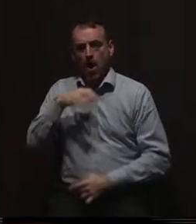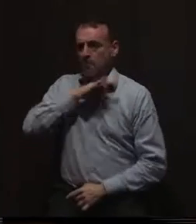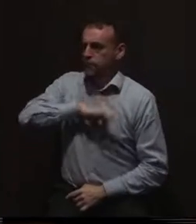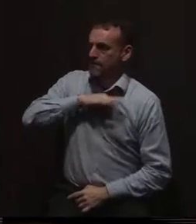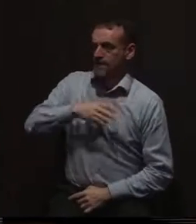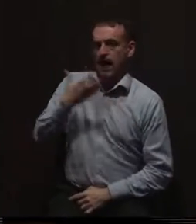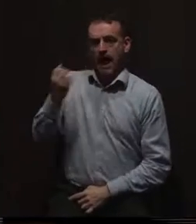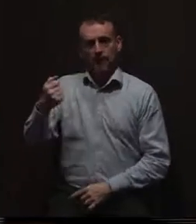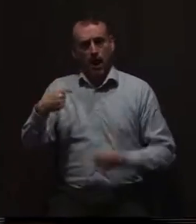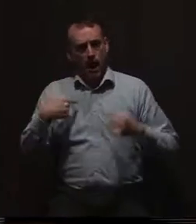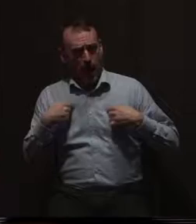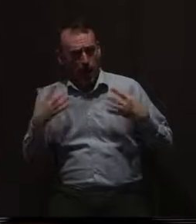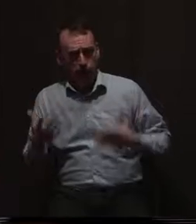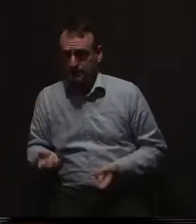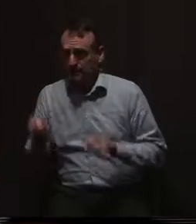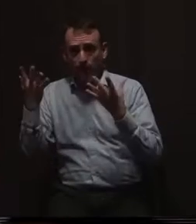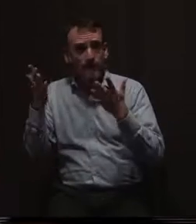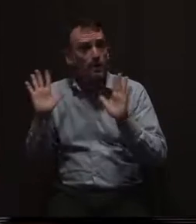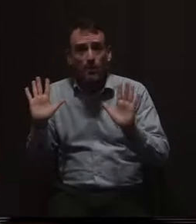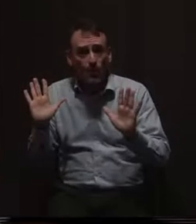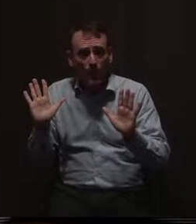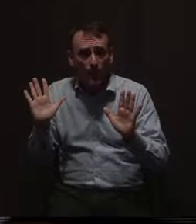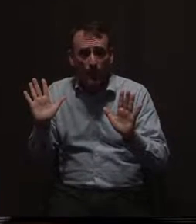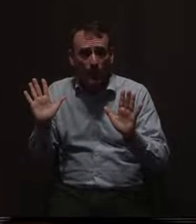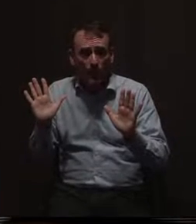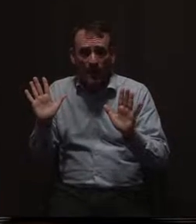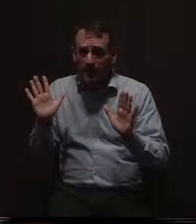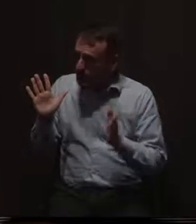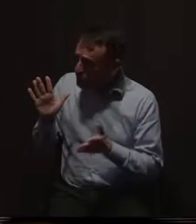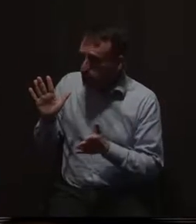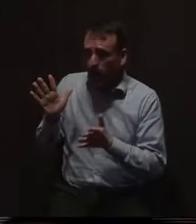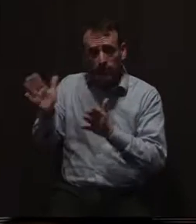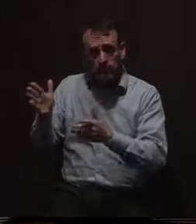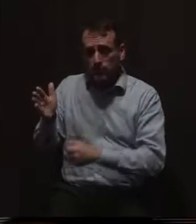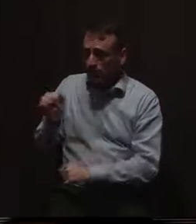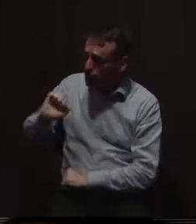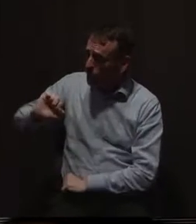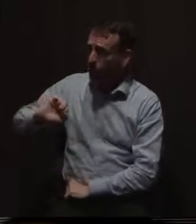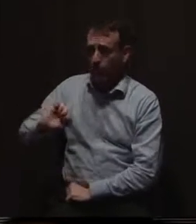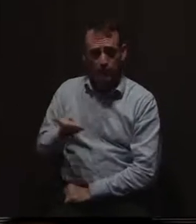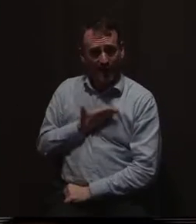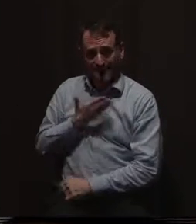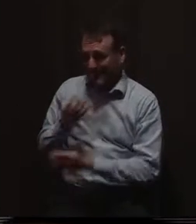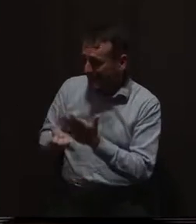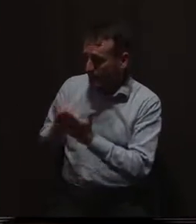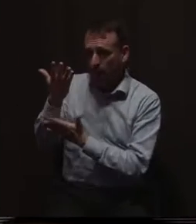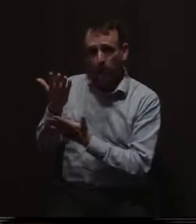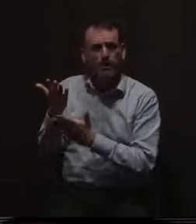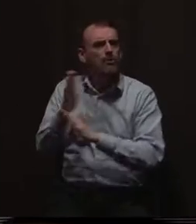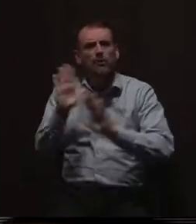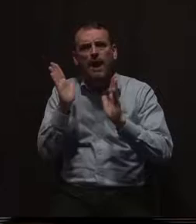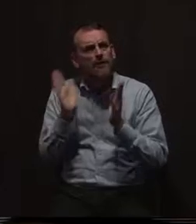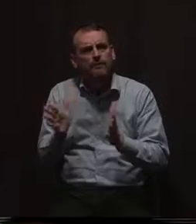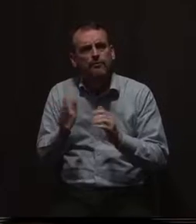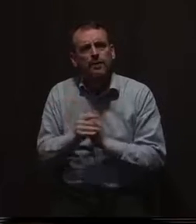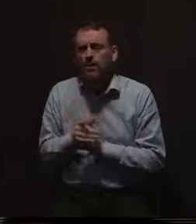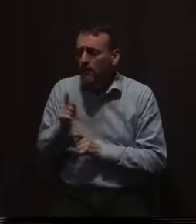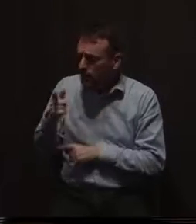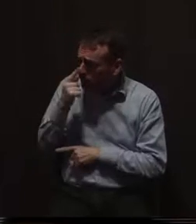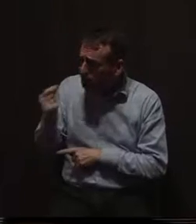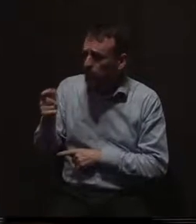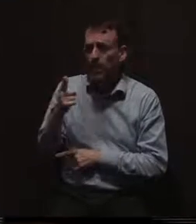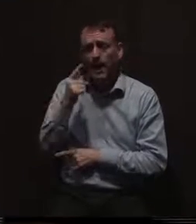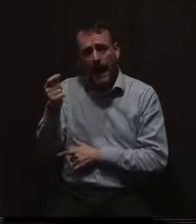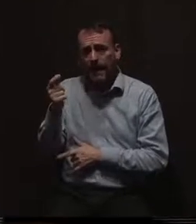very good human being, think, I will give up something, I will give up something, I will give up something. And you can do it only so much, so you can also grow. And I think one